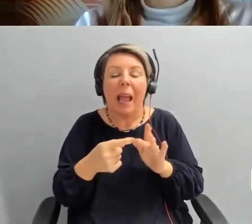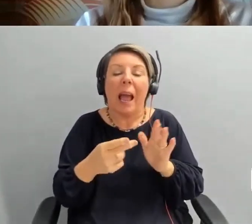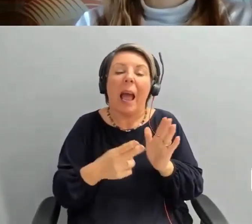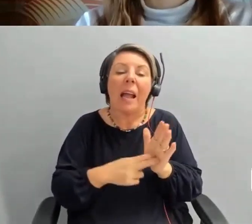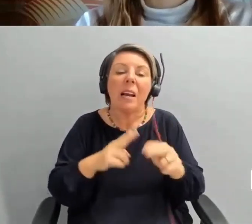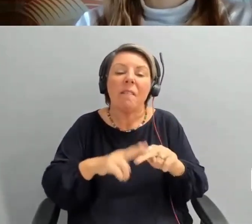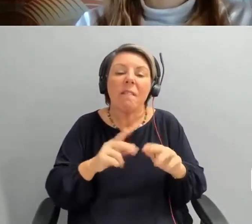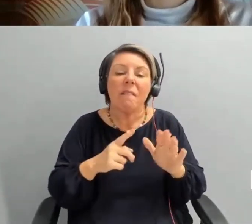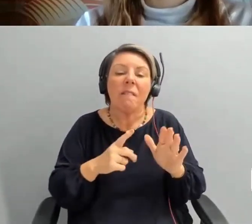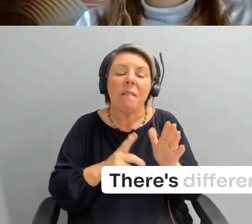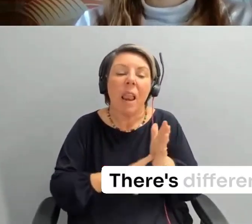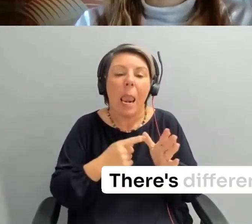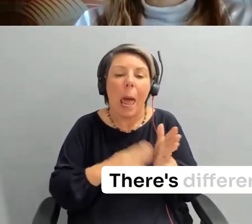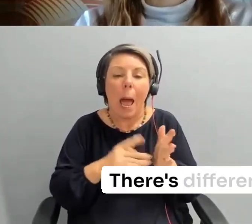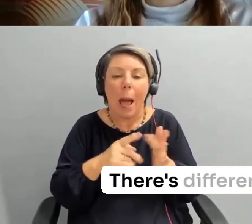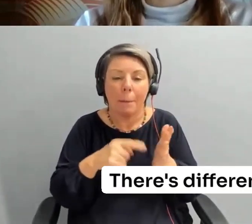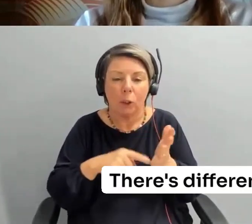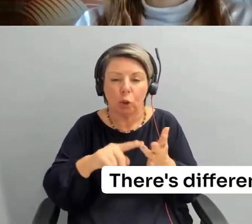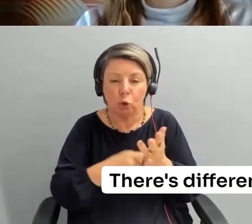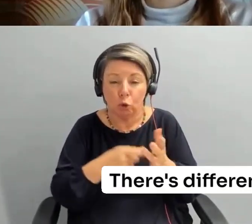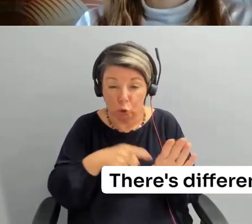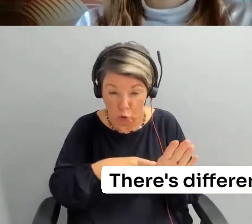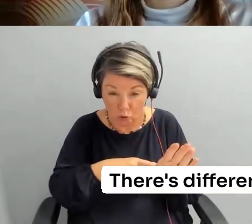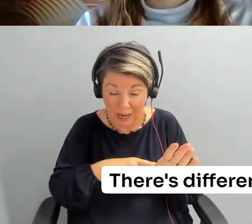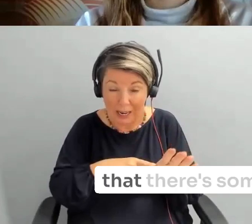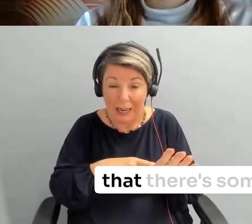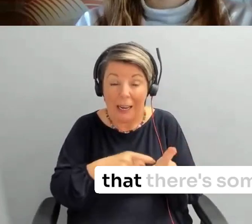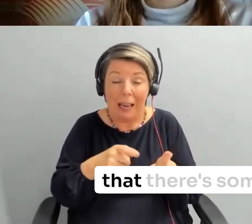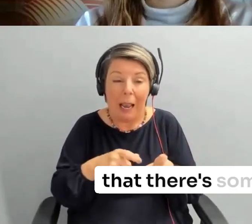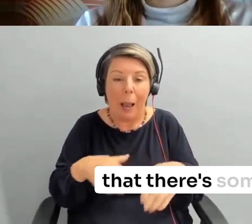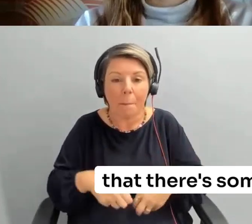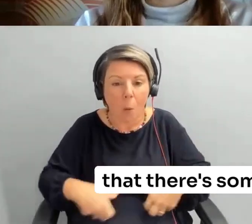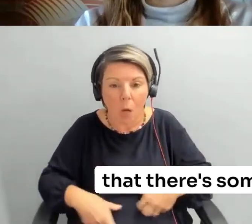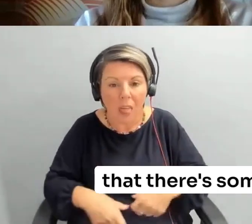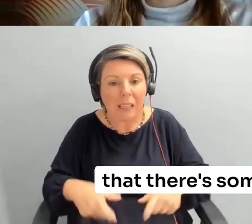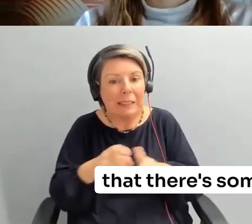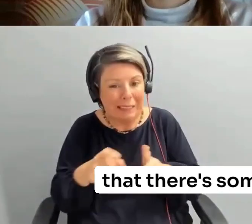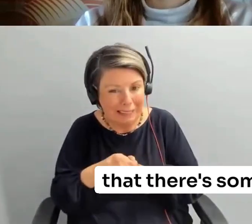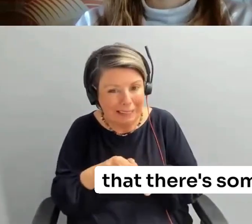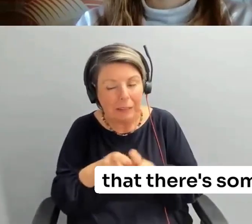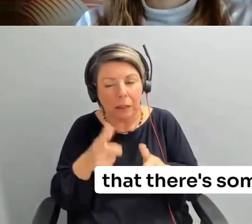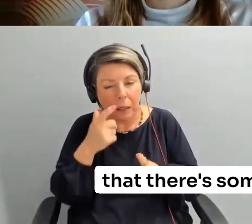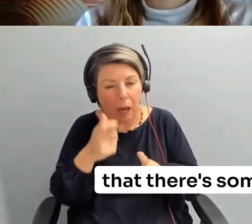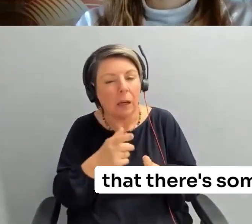disease, pouchitis. There's different things that you can have that there's some evidence that